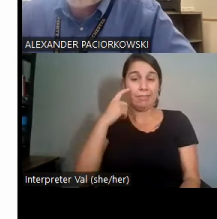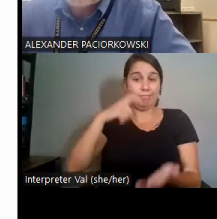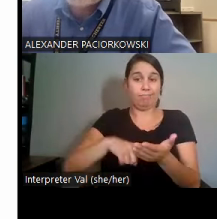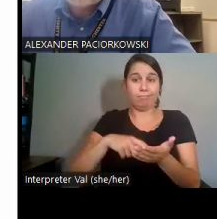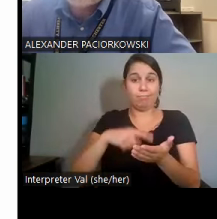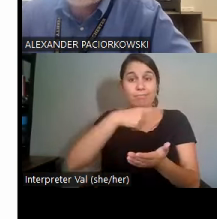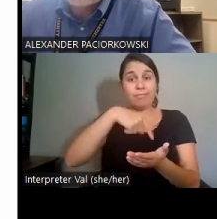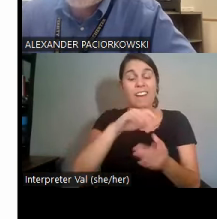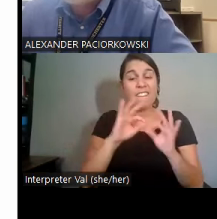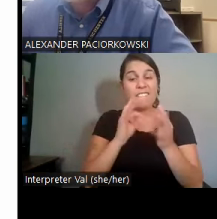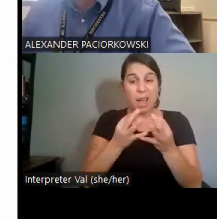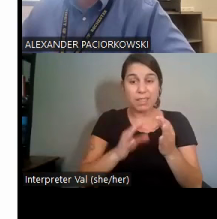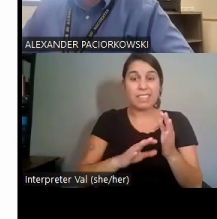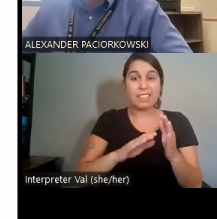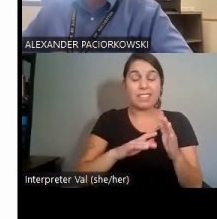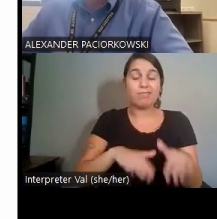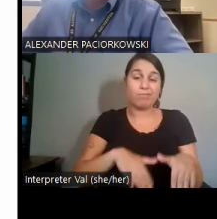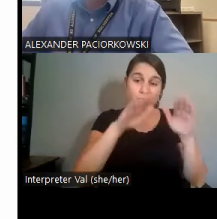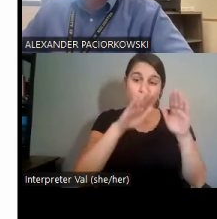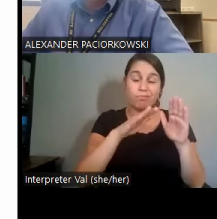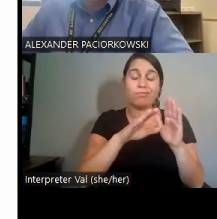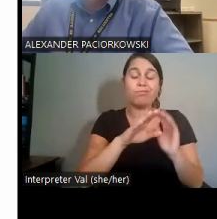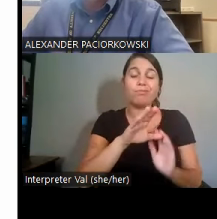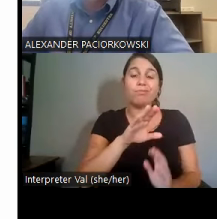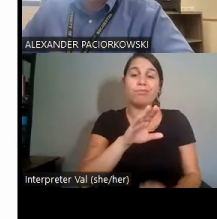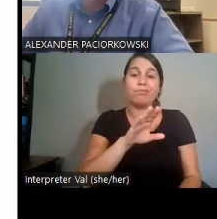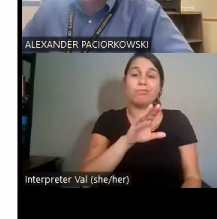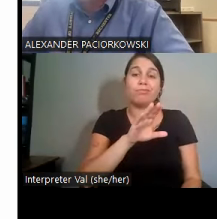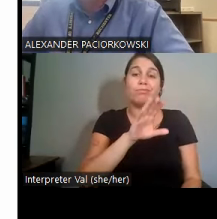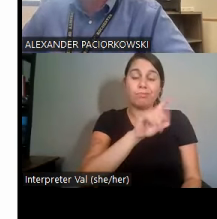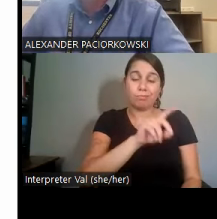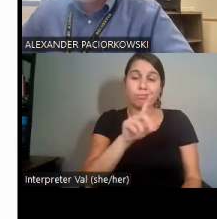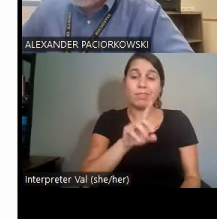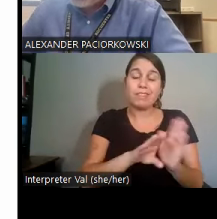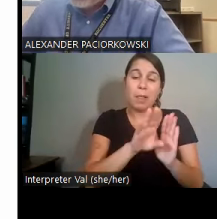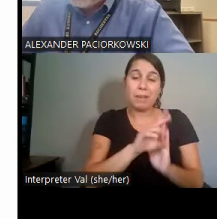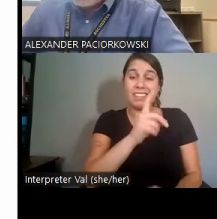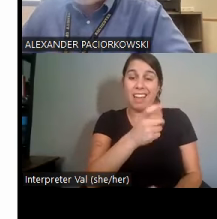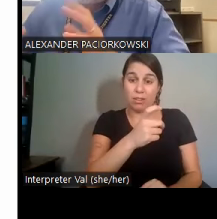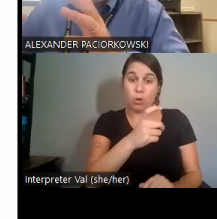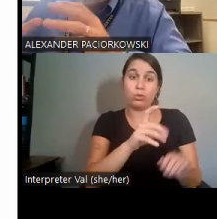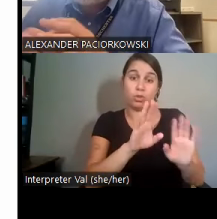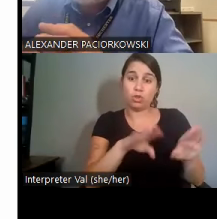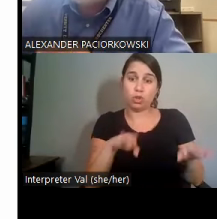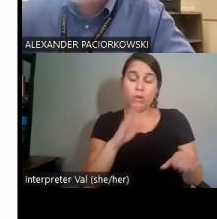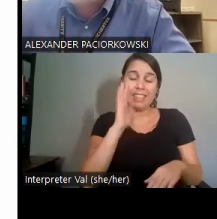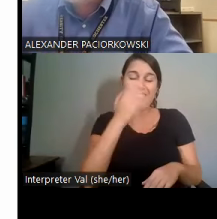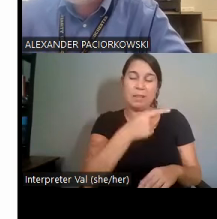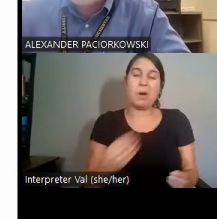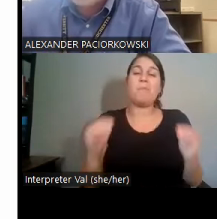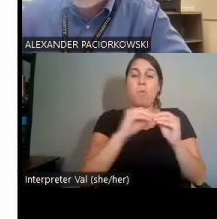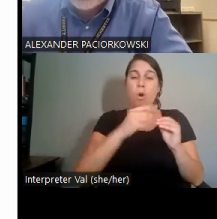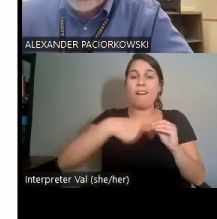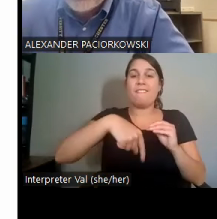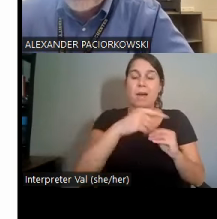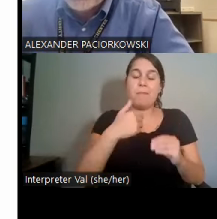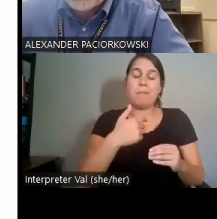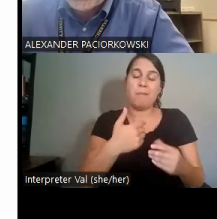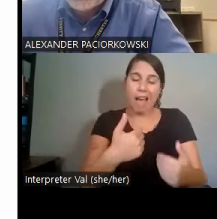families raising developmentally diagnosed affected children as well. I would just put food security as one of